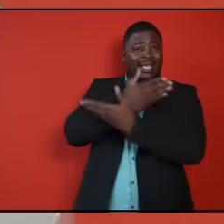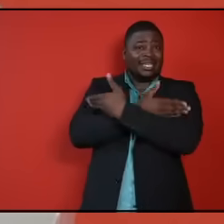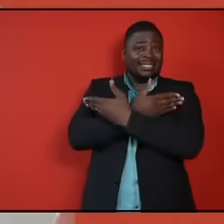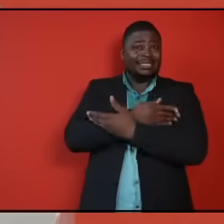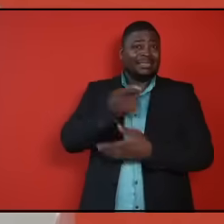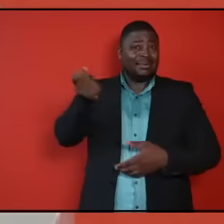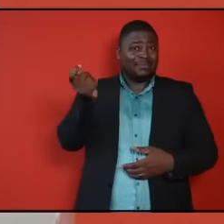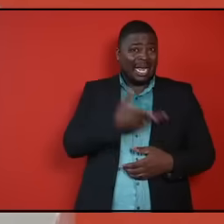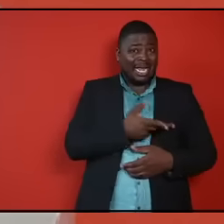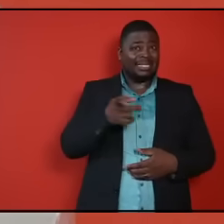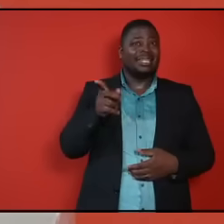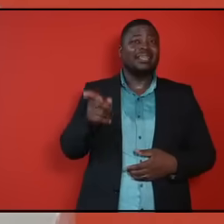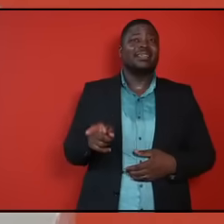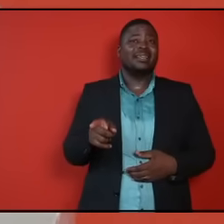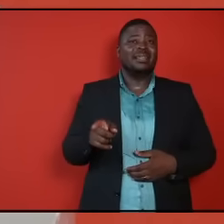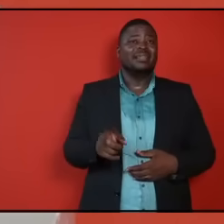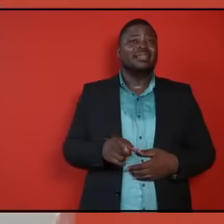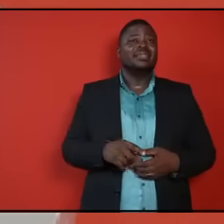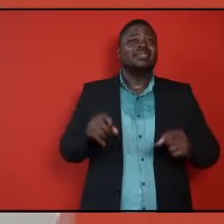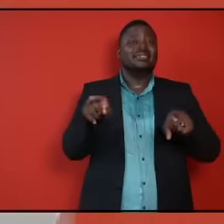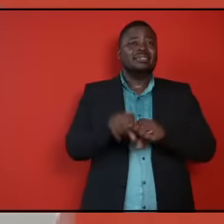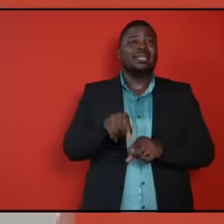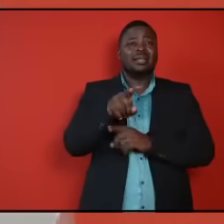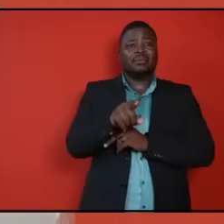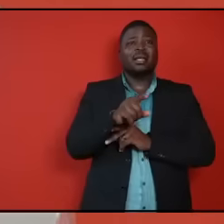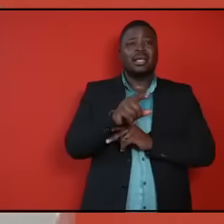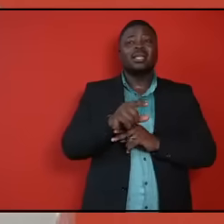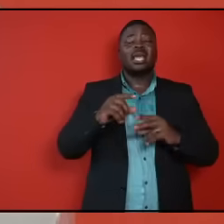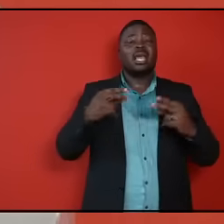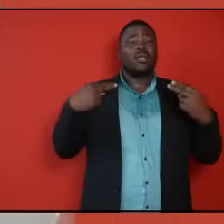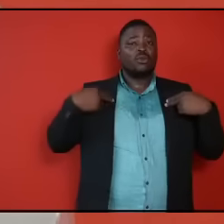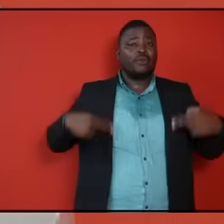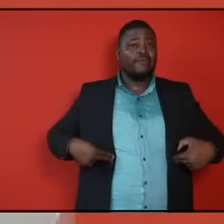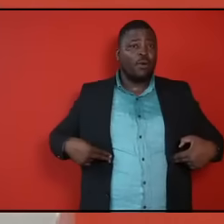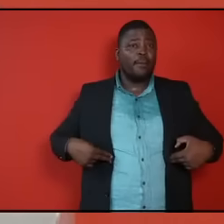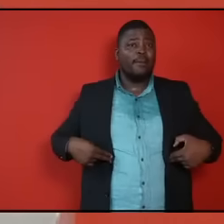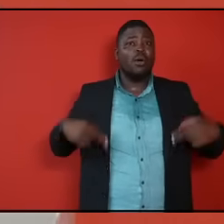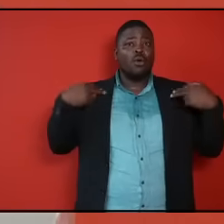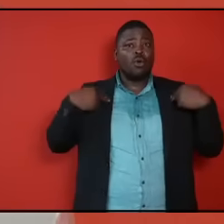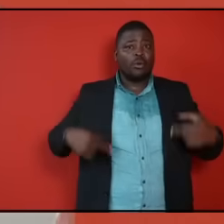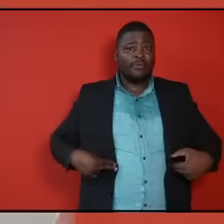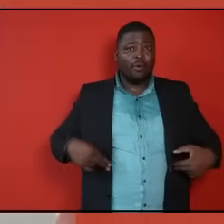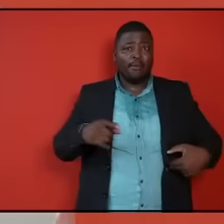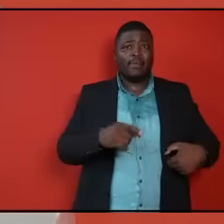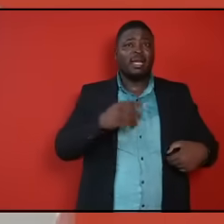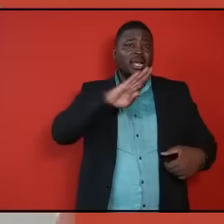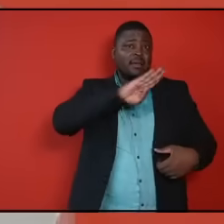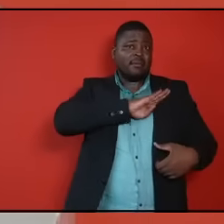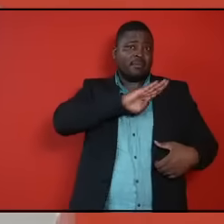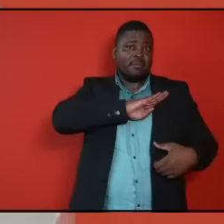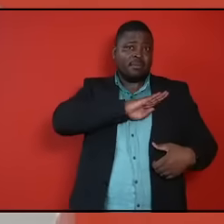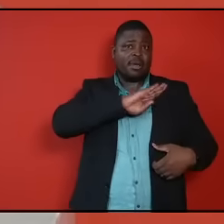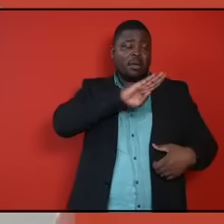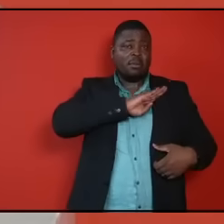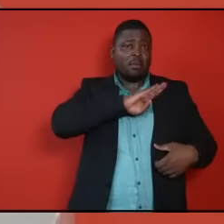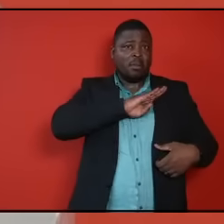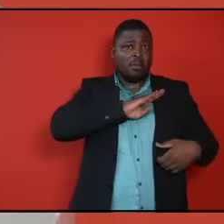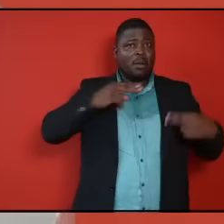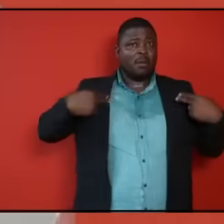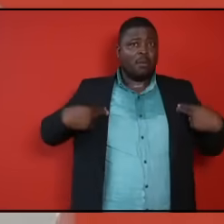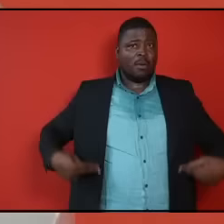that uniform, you see that uniform? That camouflage. It's very expensive, that thing. Go and check